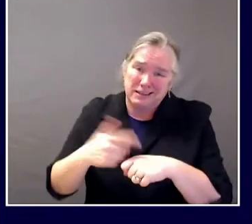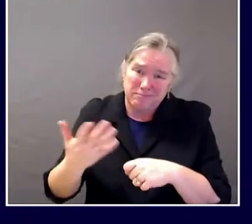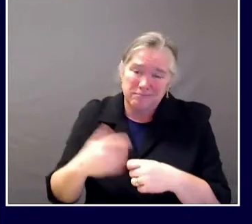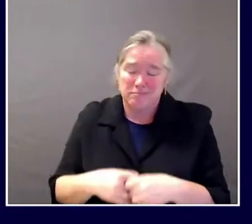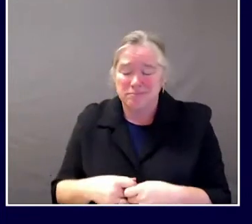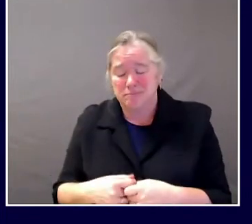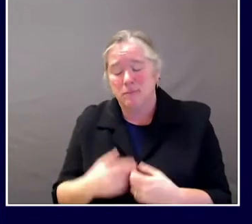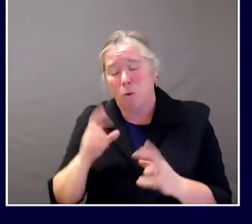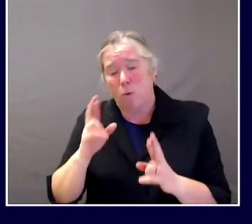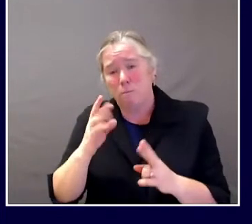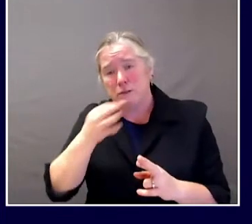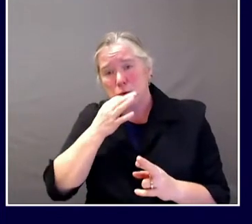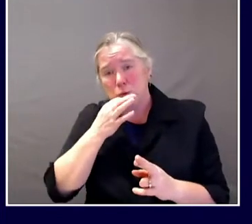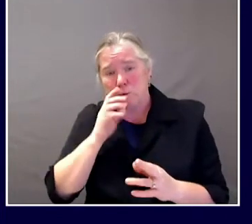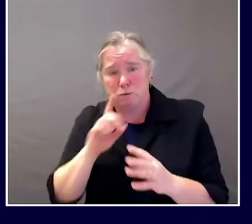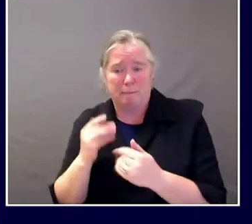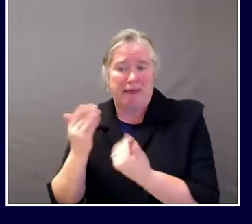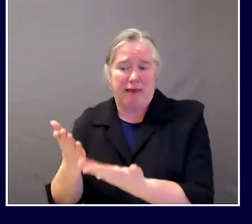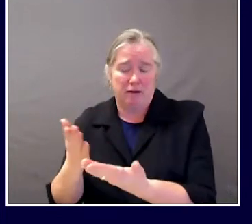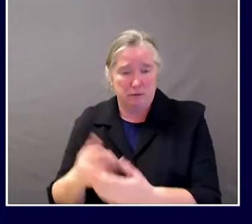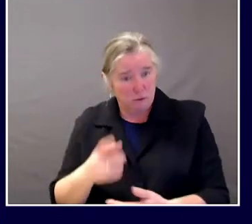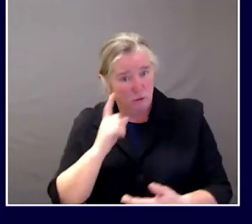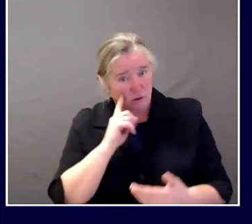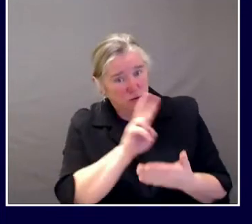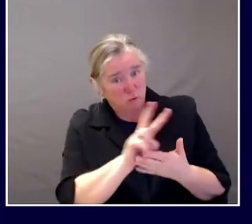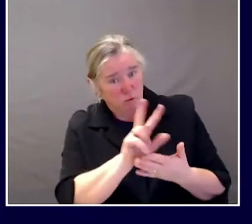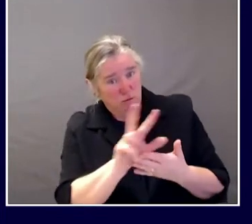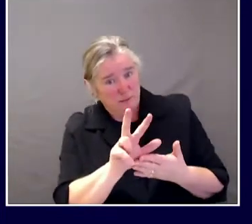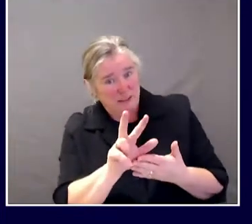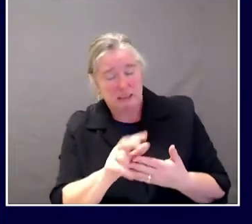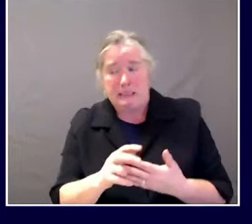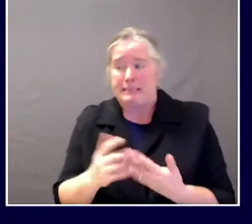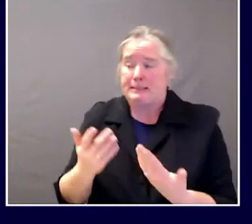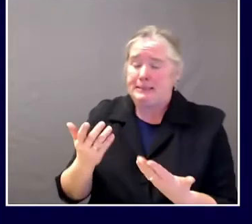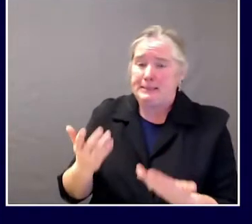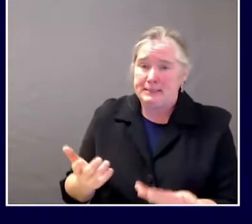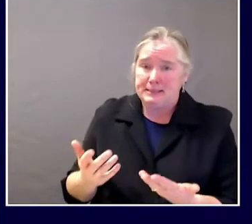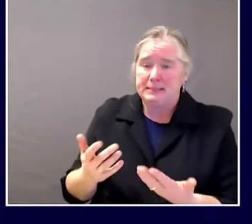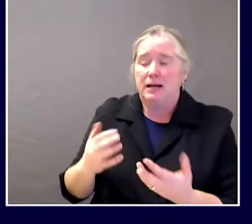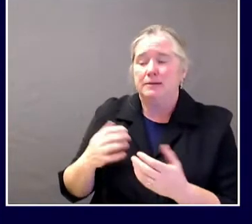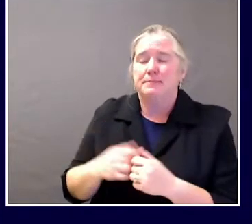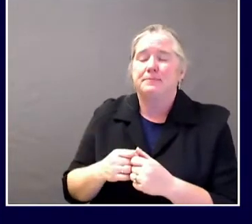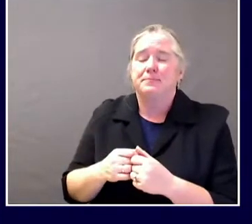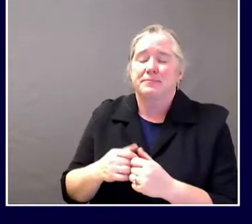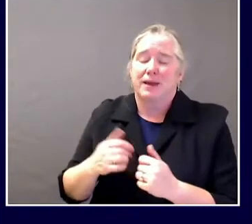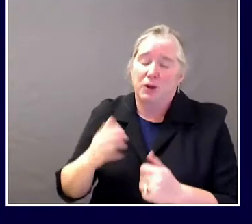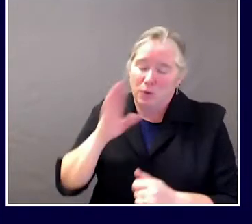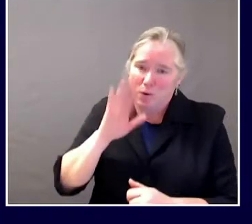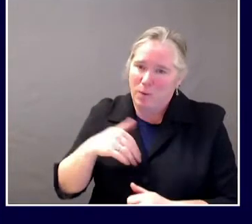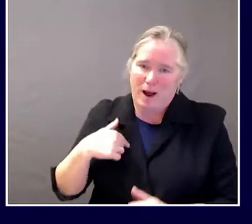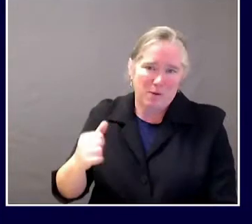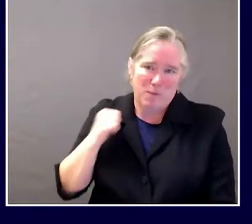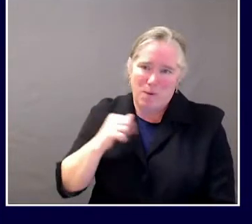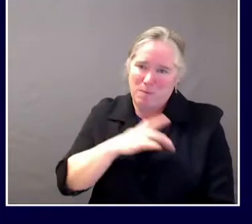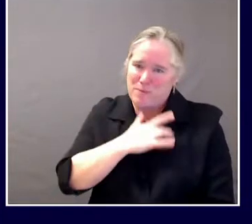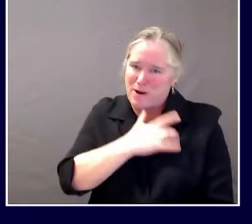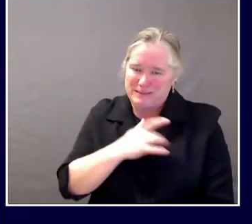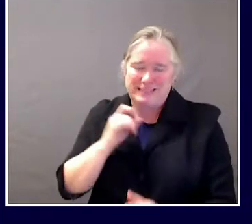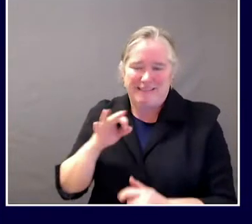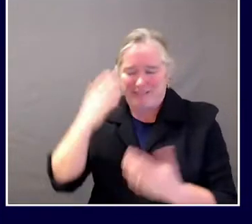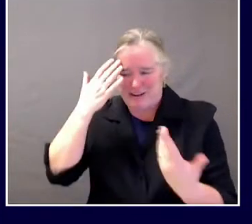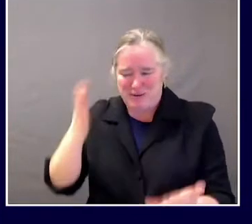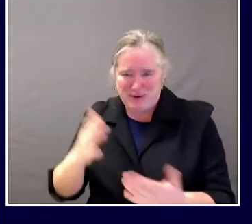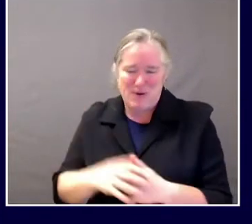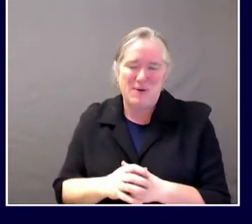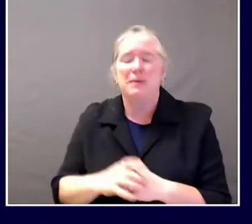So you're thinking next couple of weeks? Hopefully sooner than that, but you know me, I'm not gonna promise a deadline. Hopefully sooner than a